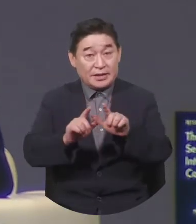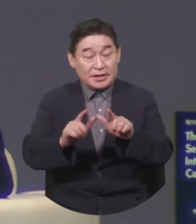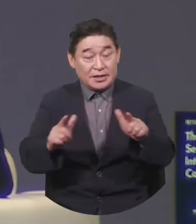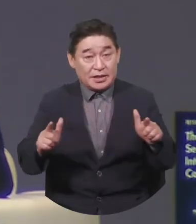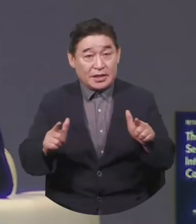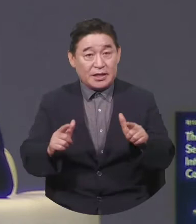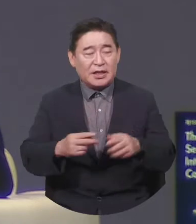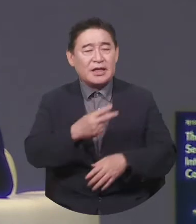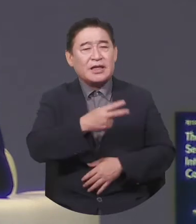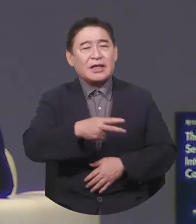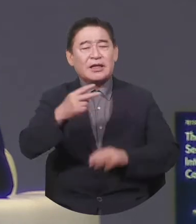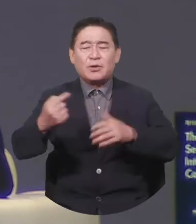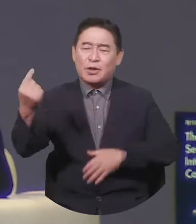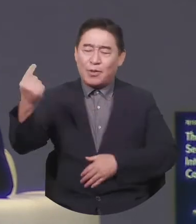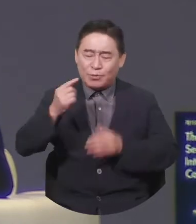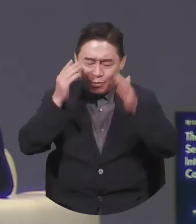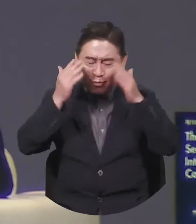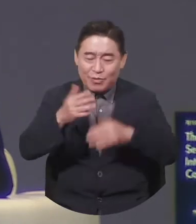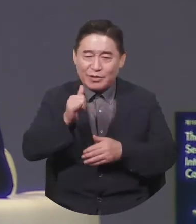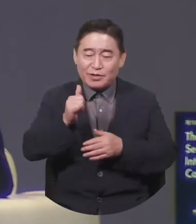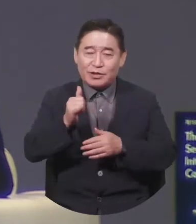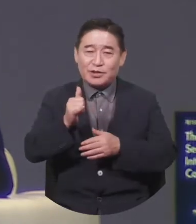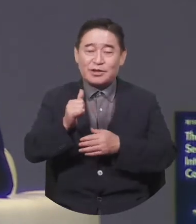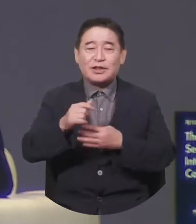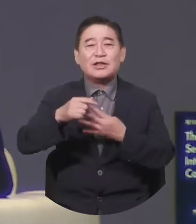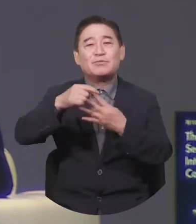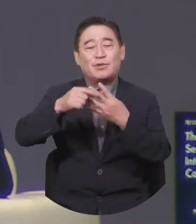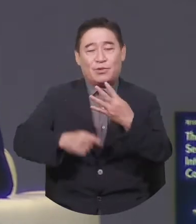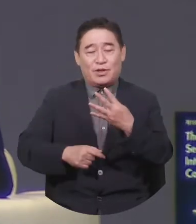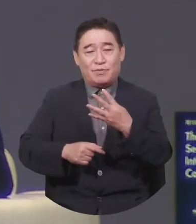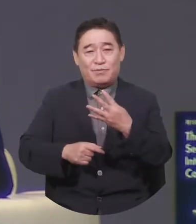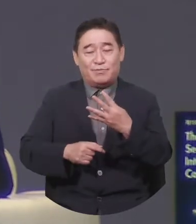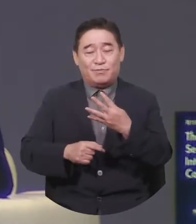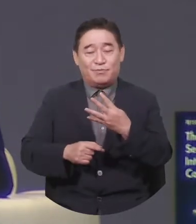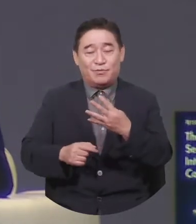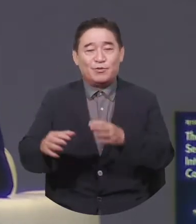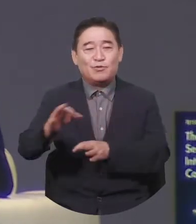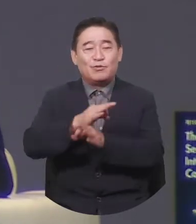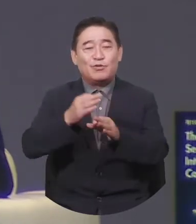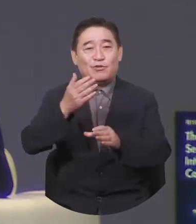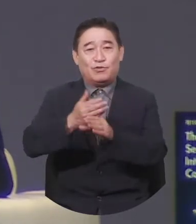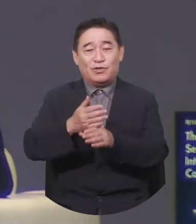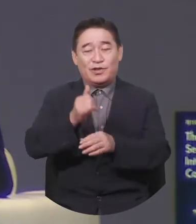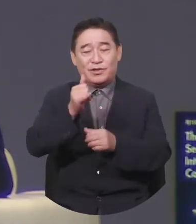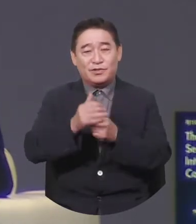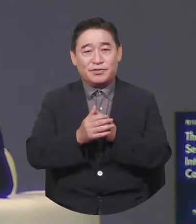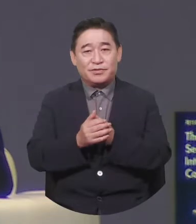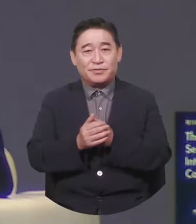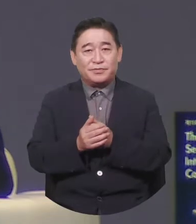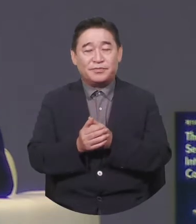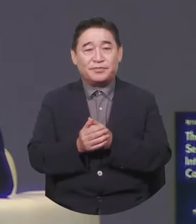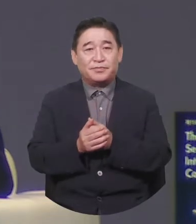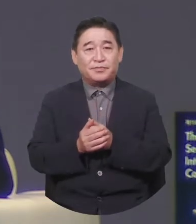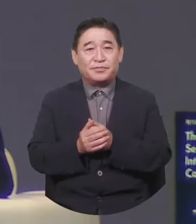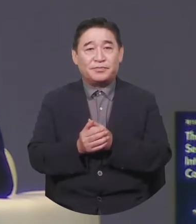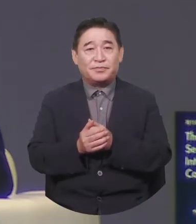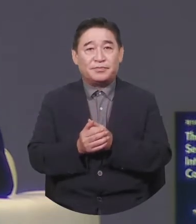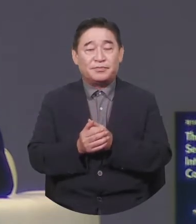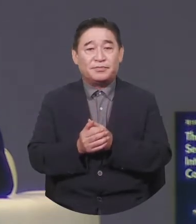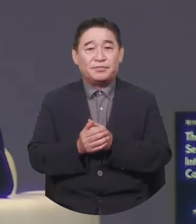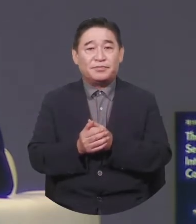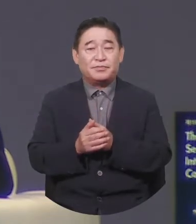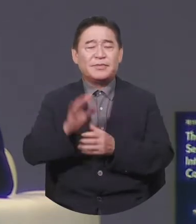operation, that's how to empower we call it the human empowerment. So